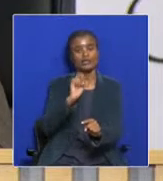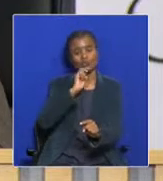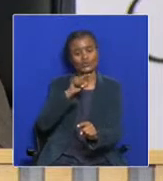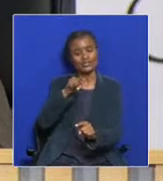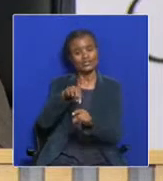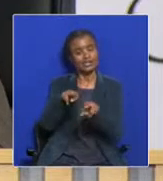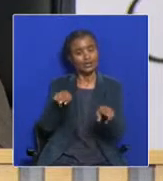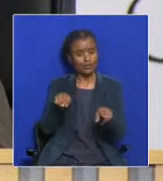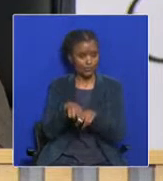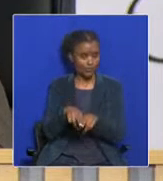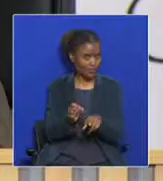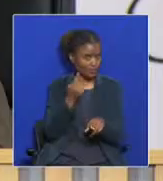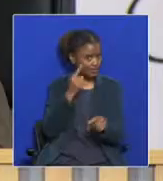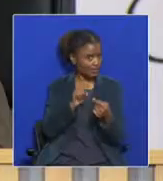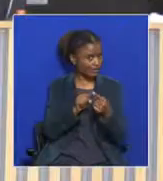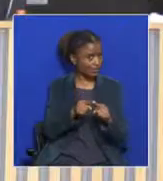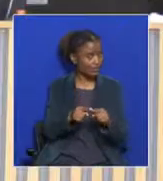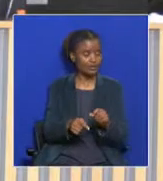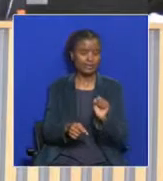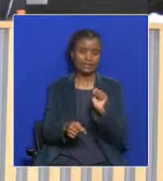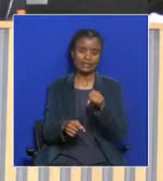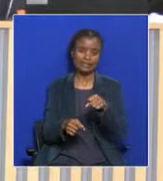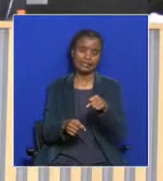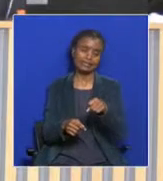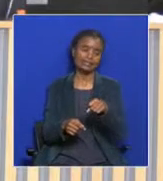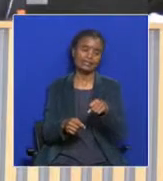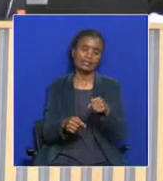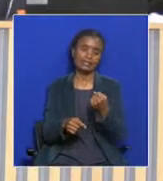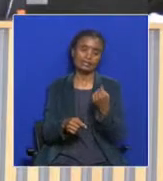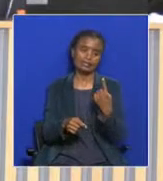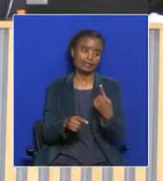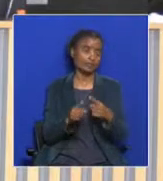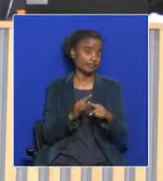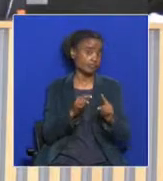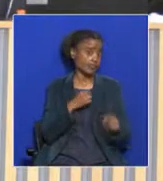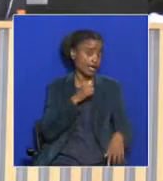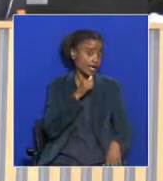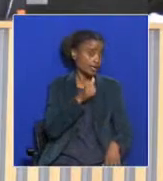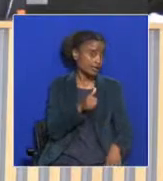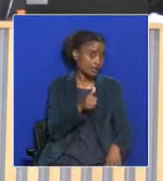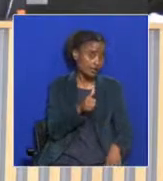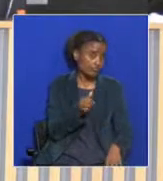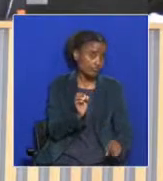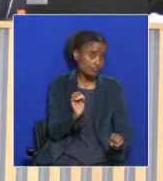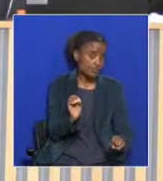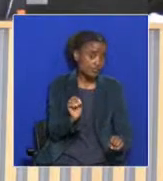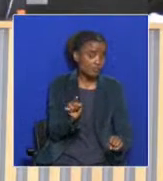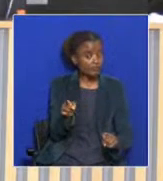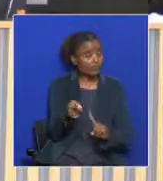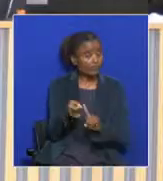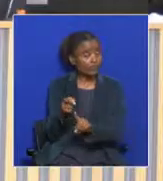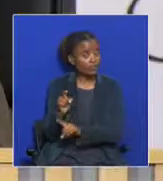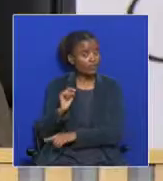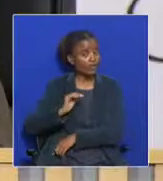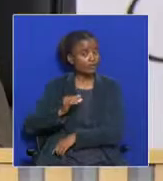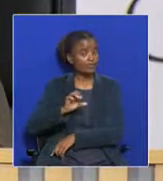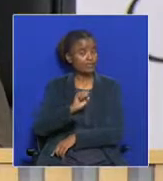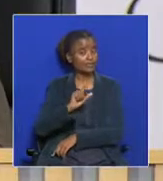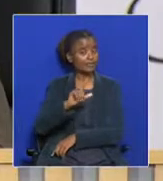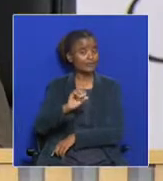Chair. So you basically have no answer to Ms. Silo's question. Do you accept that? It's as simple as all